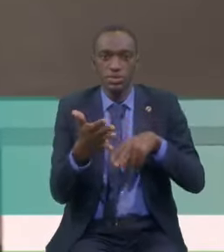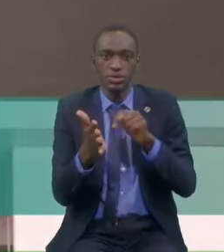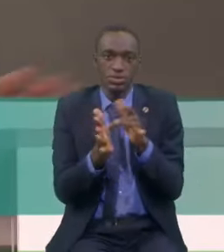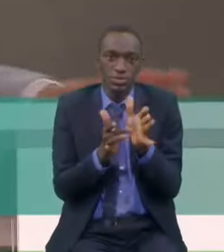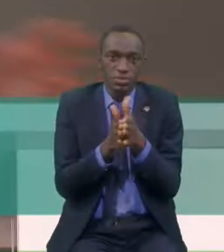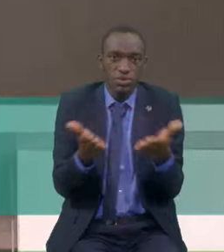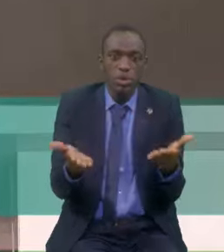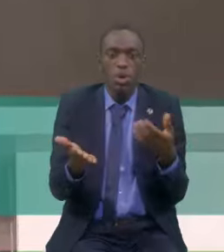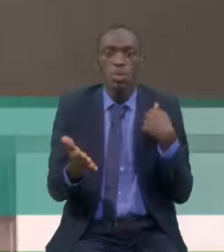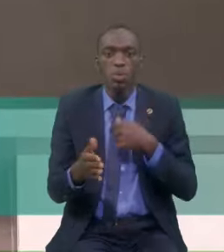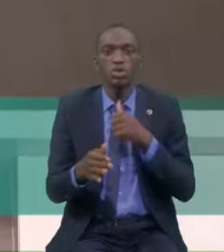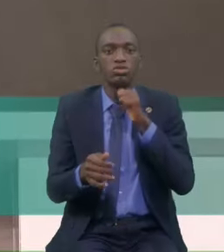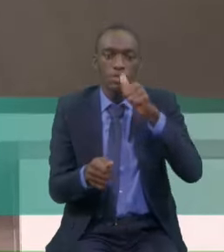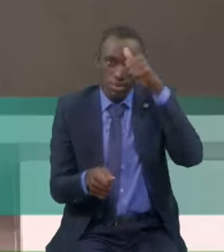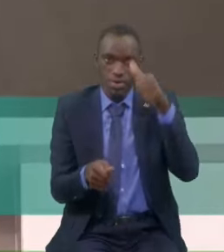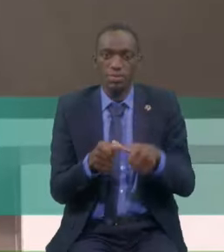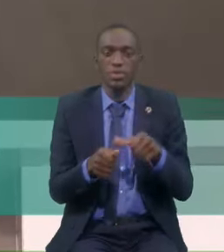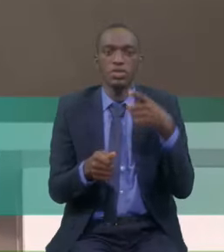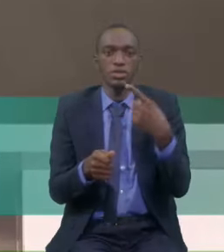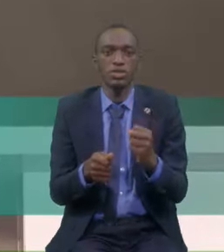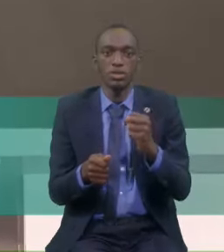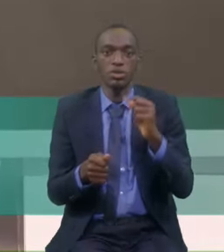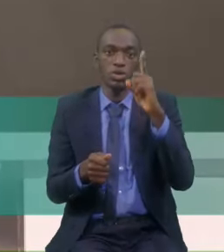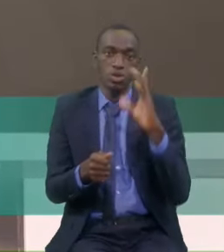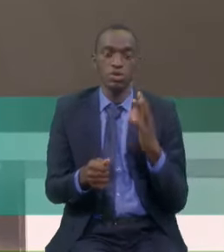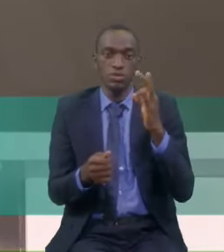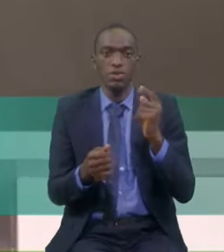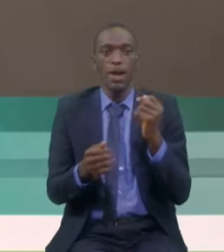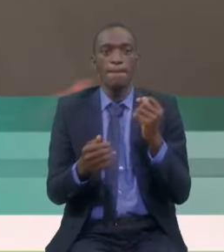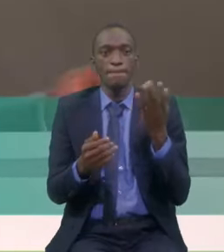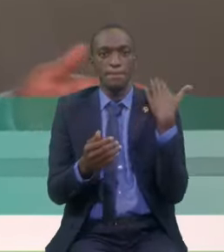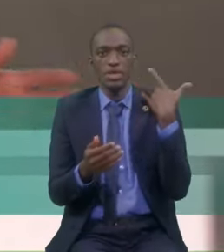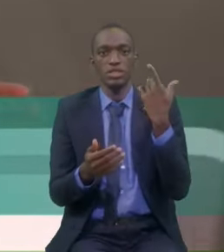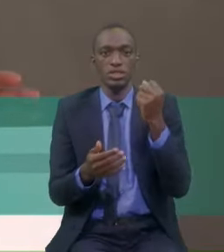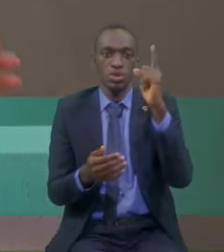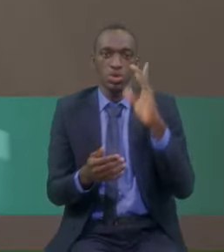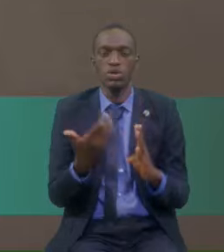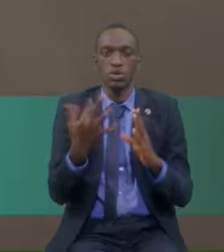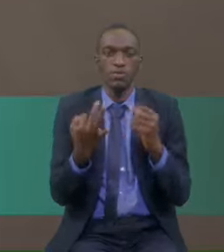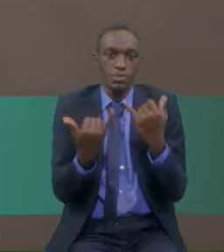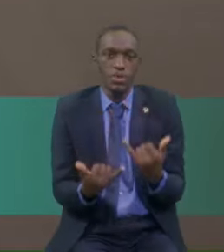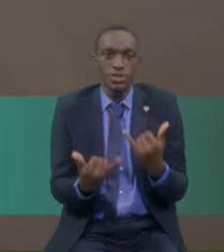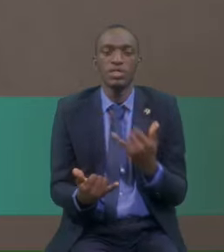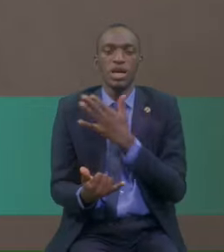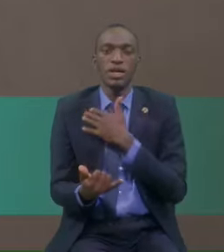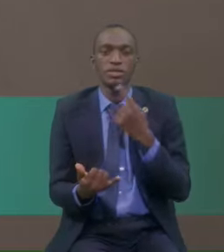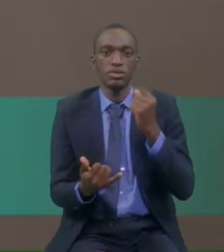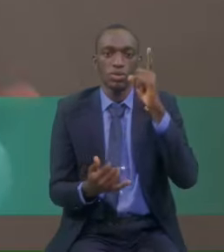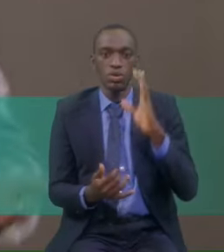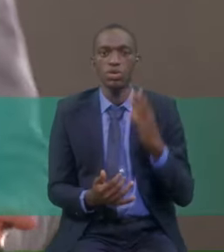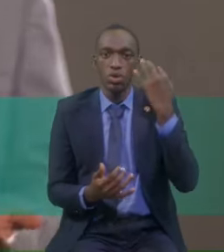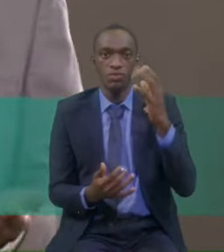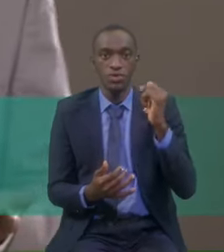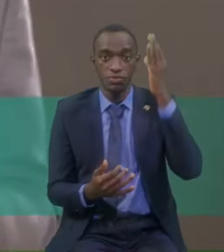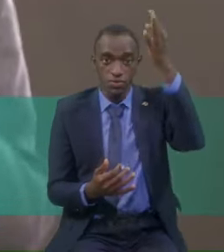the God of the past, the God of the present, and the God of the future. He is the everlasting God, as